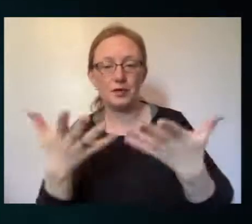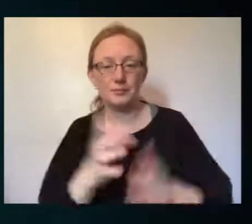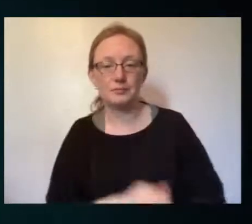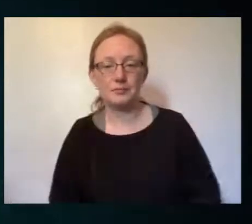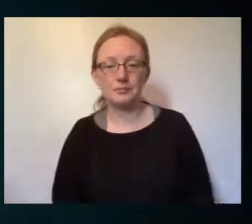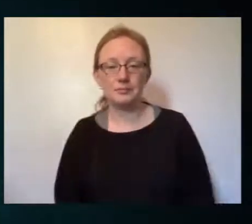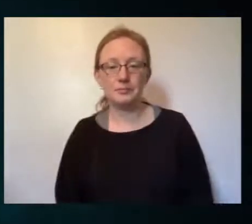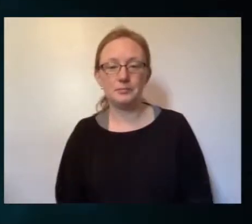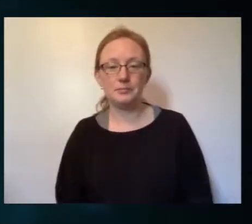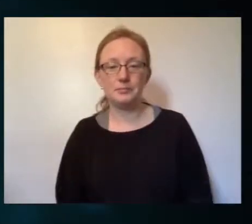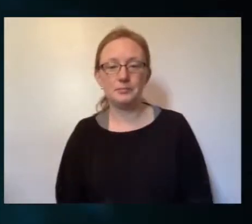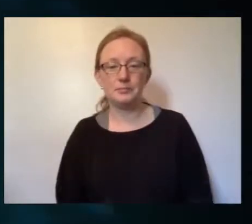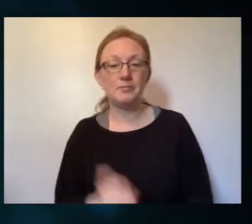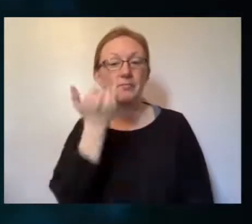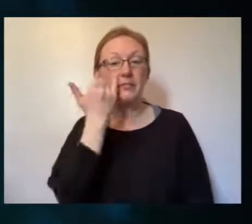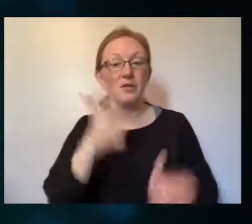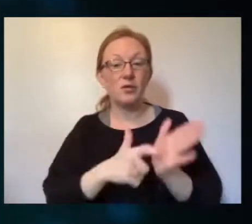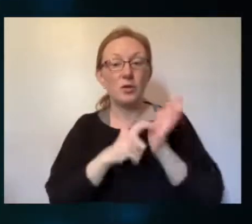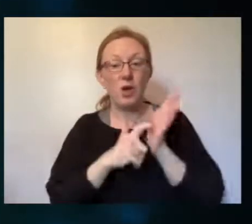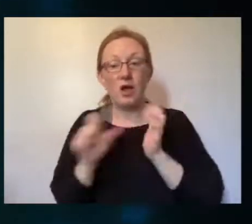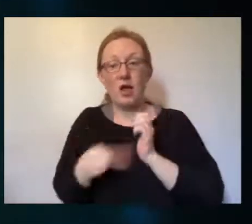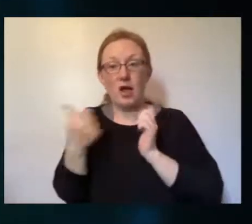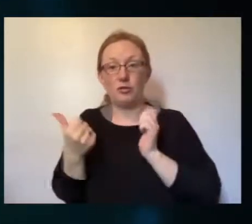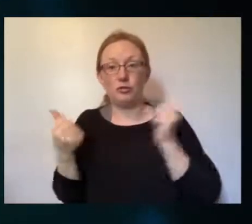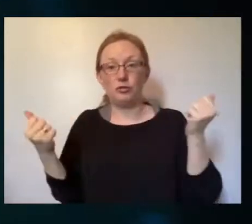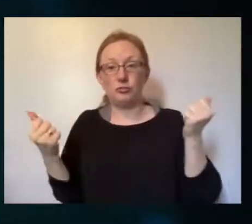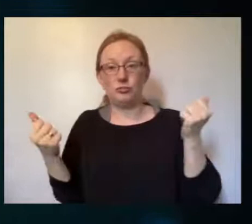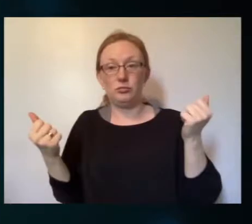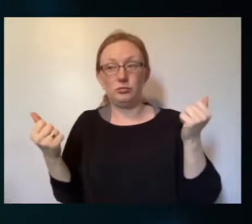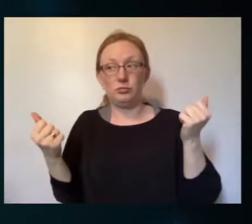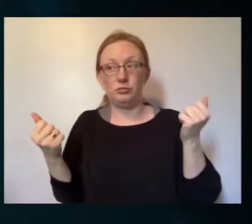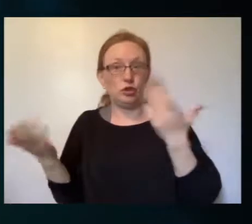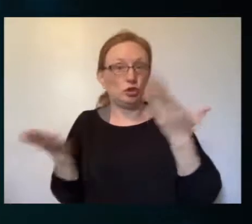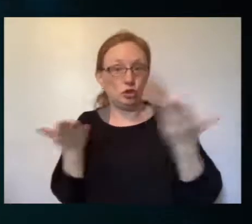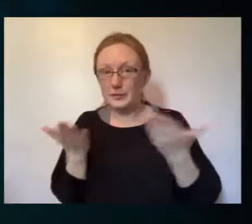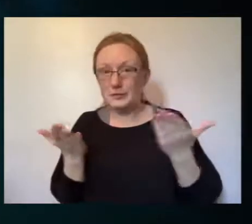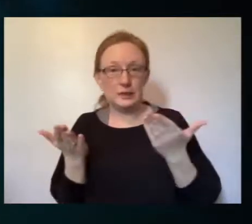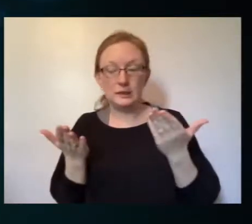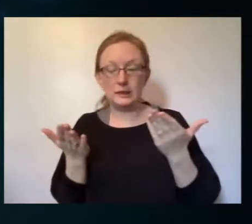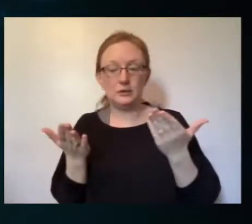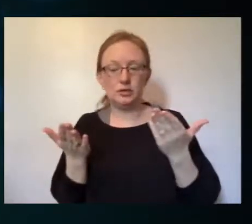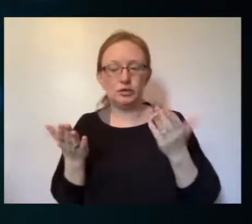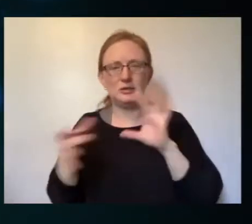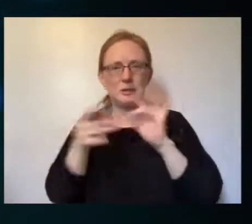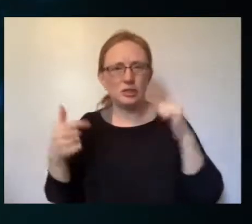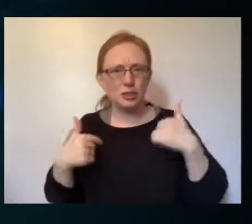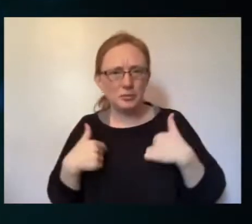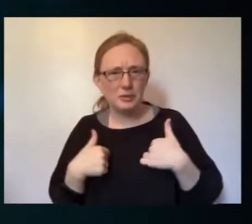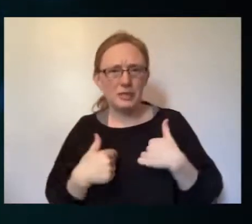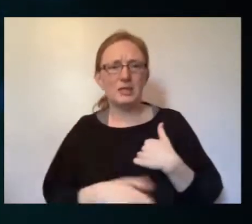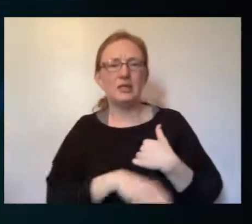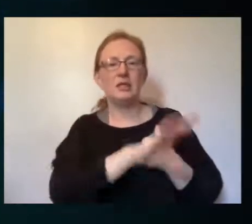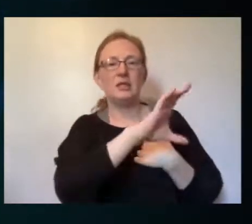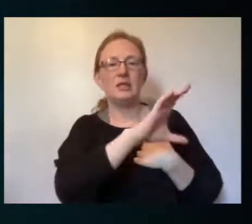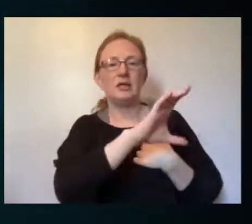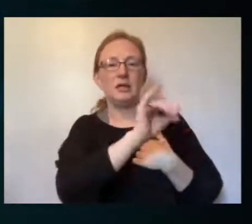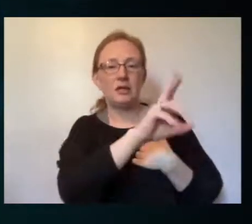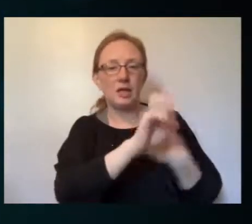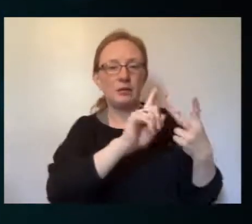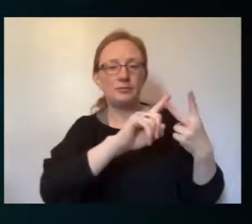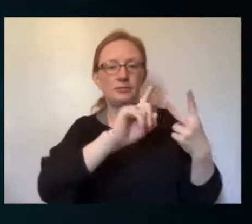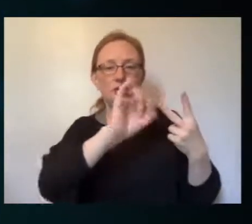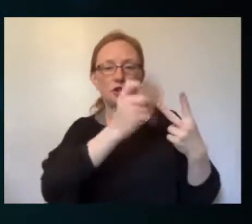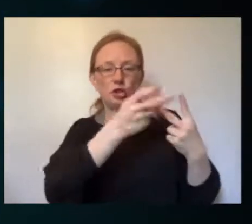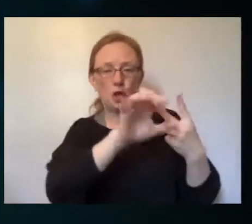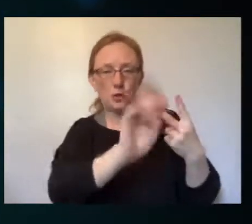If you require any additional services, just message me or another one of our organizers here. So Shaolin, Neha, Olena, you can